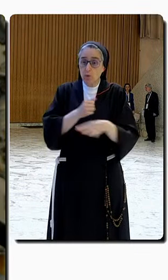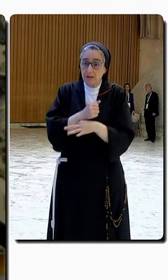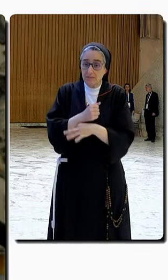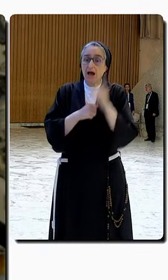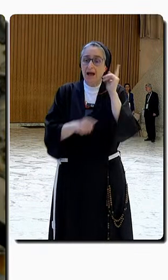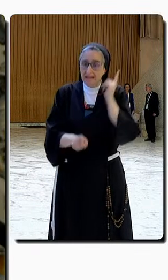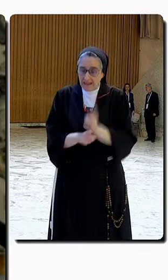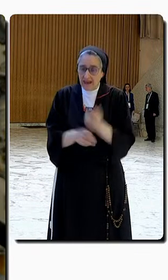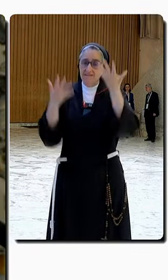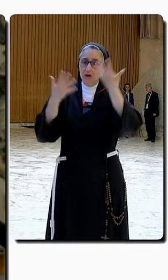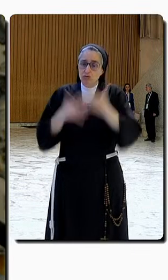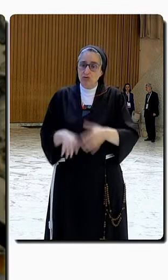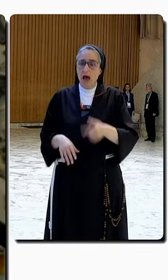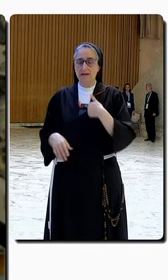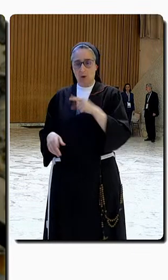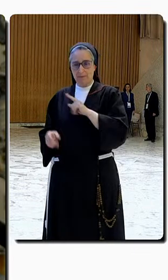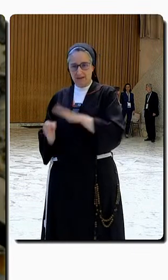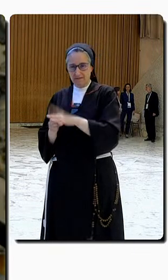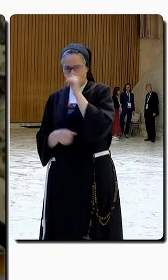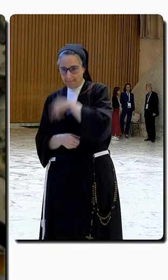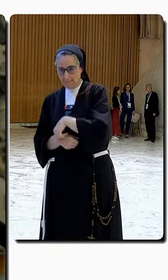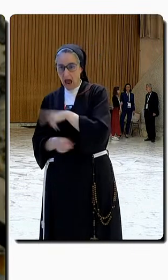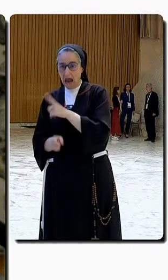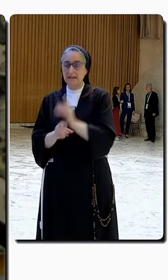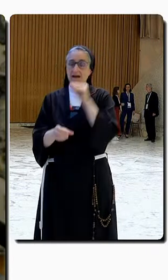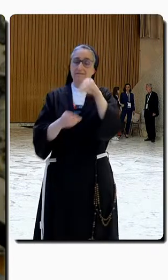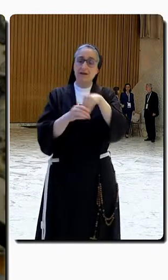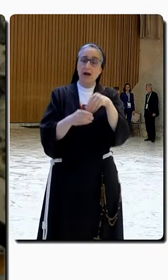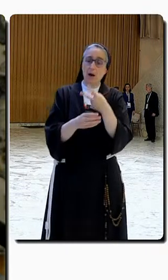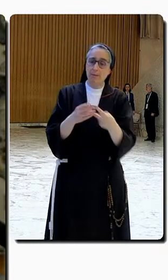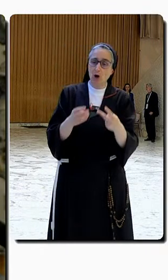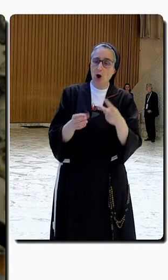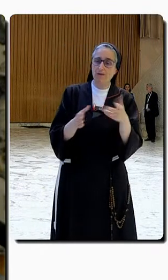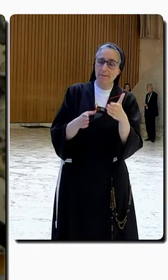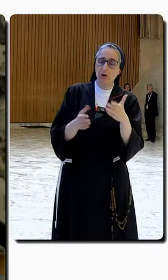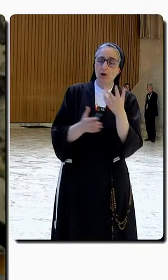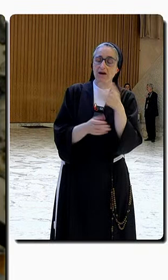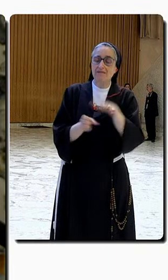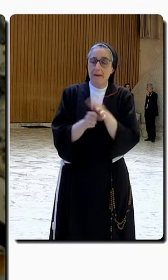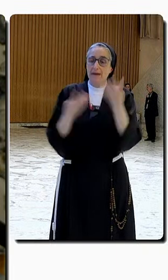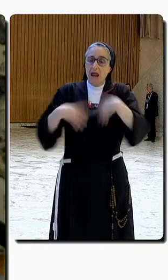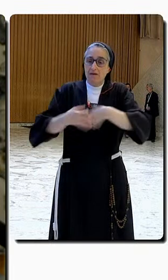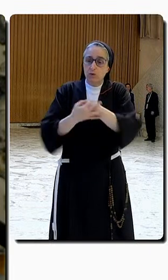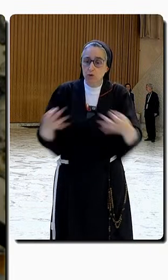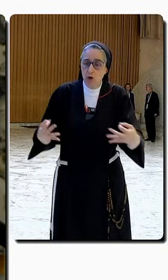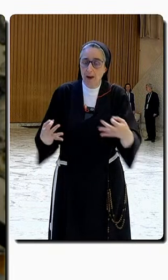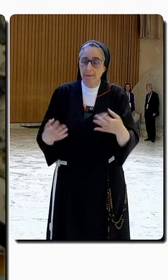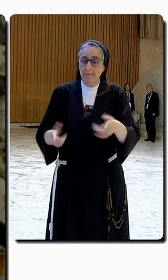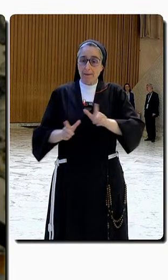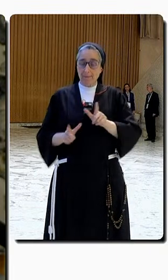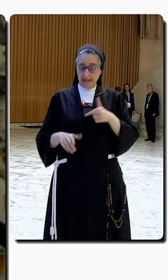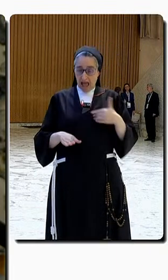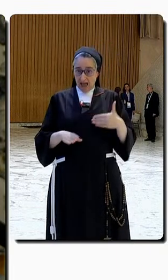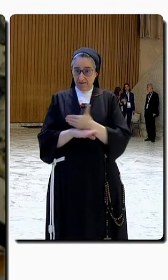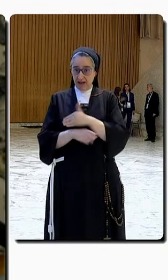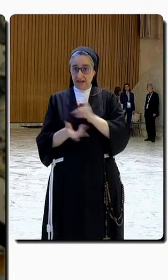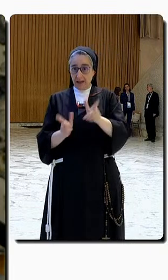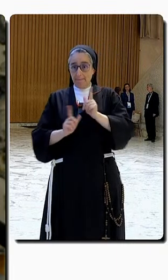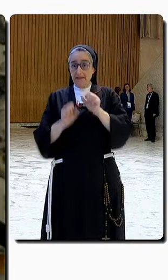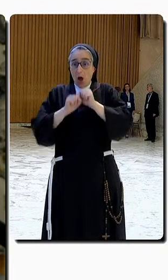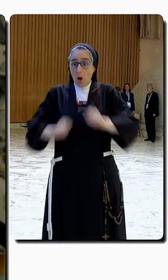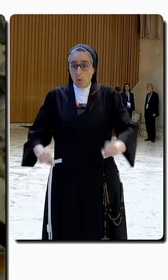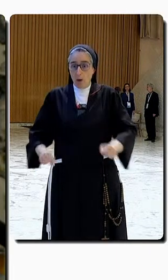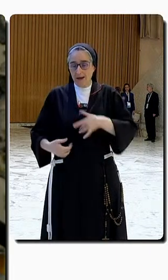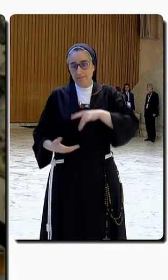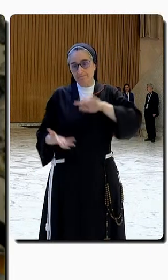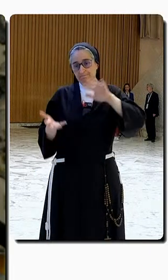know, exposure to positive and healthy experience can provide healing and solace and change people's outlook on